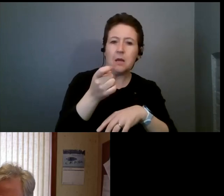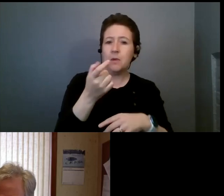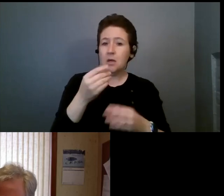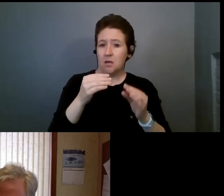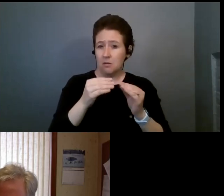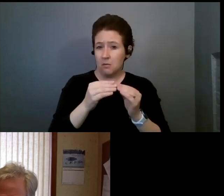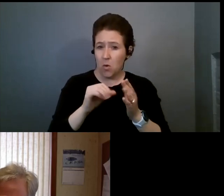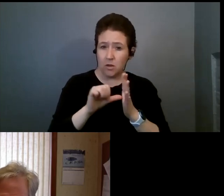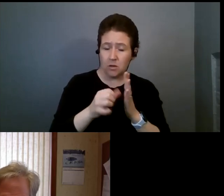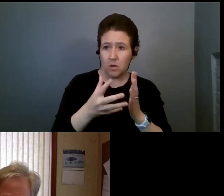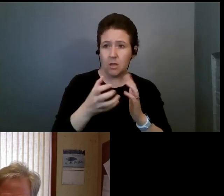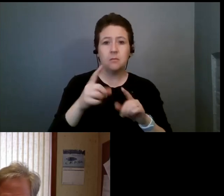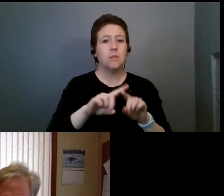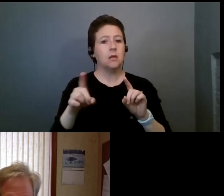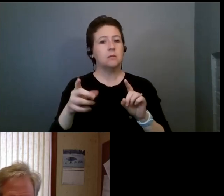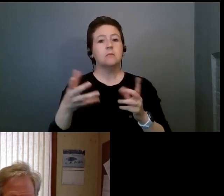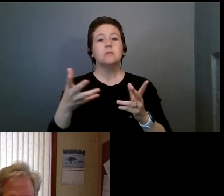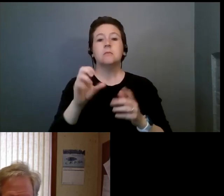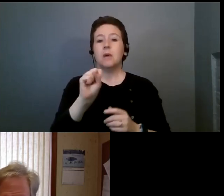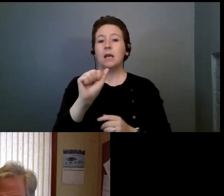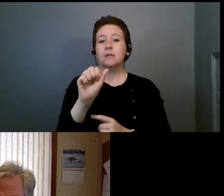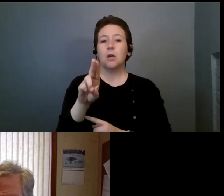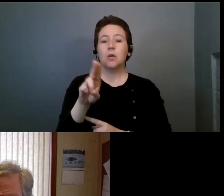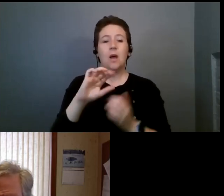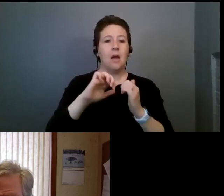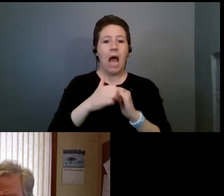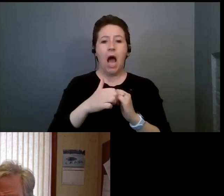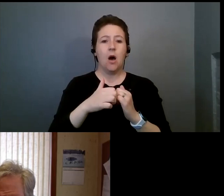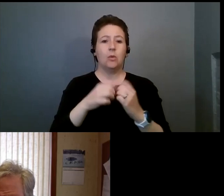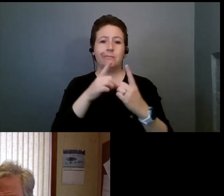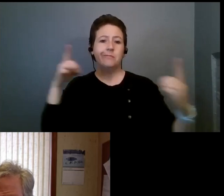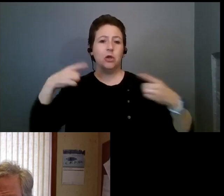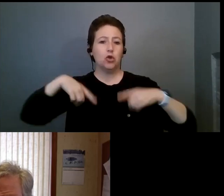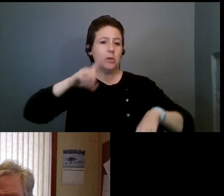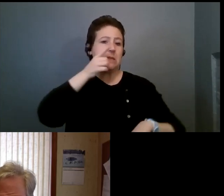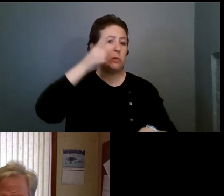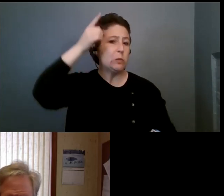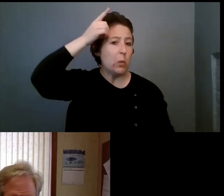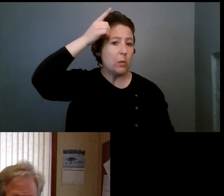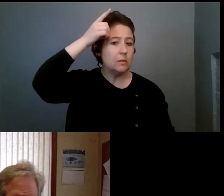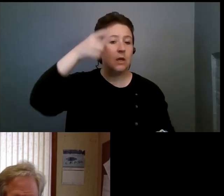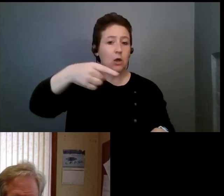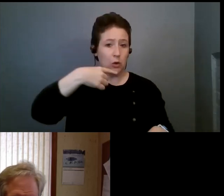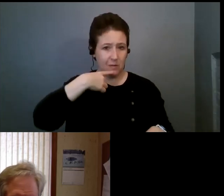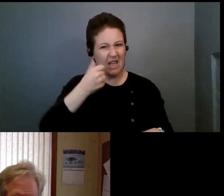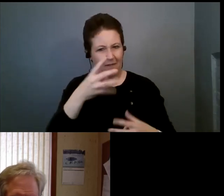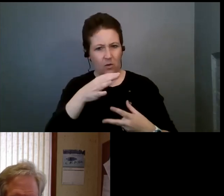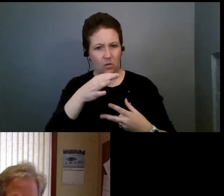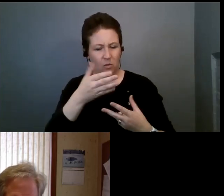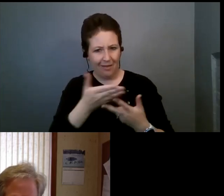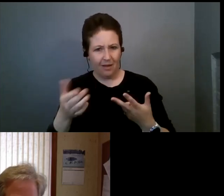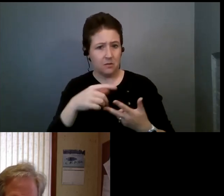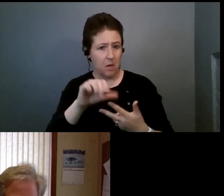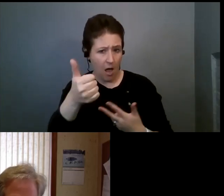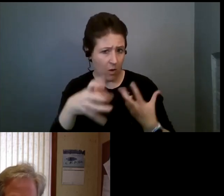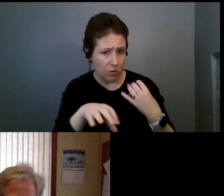want to highlight, but what is St. Ambrose doing to help students distance from each other in dorms? You mentioned a couple of the things. If there's anything else